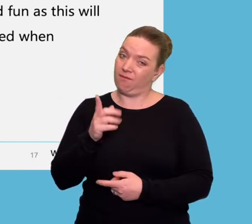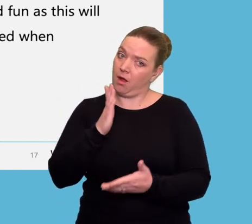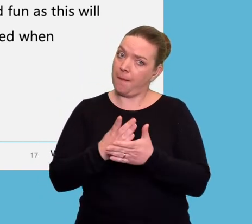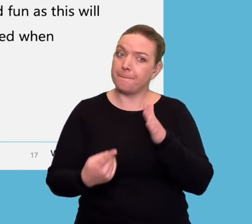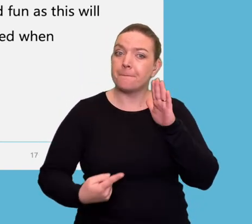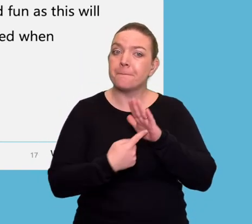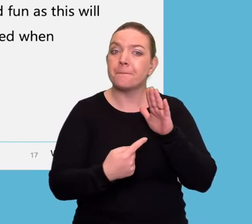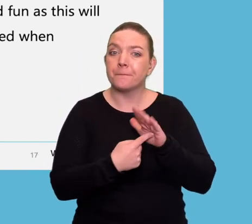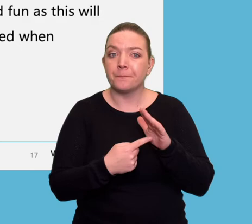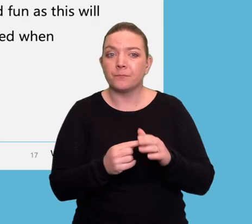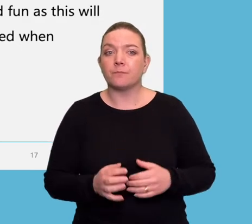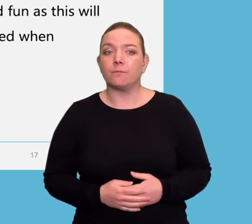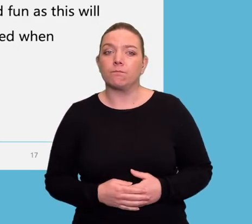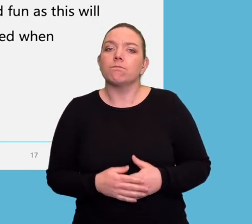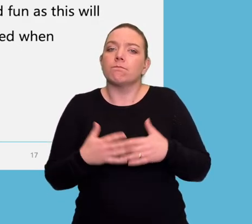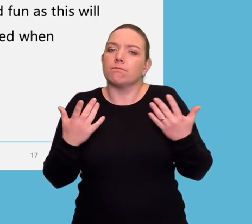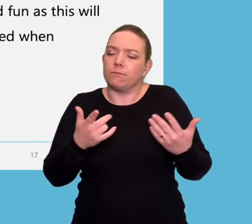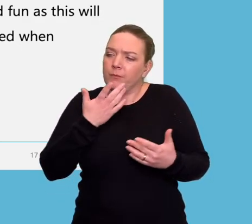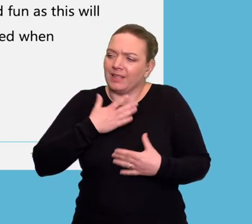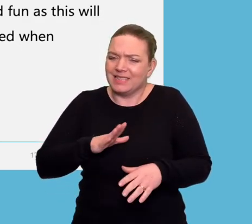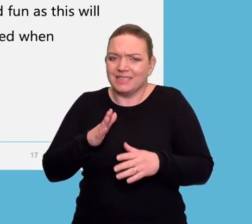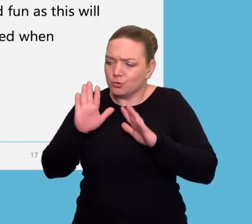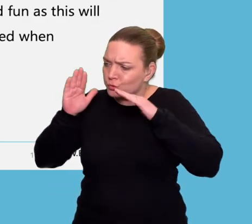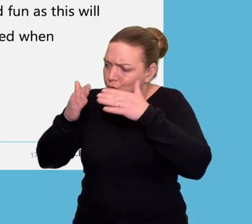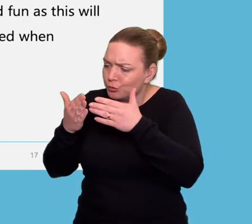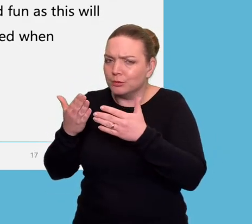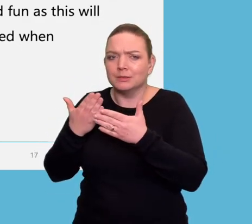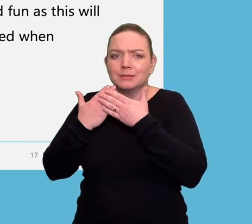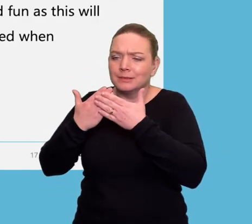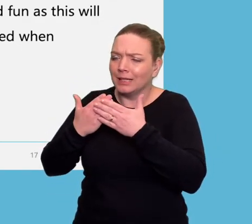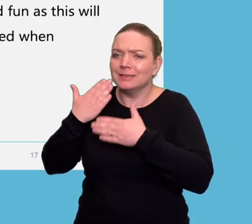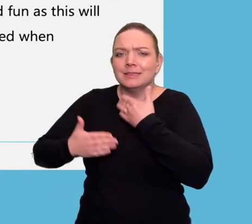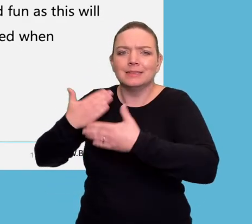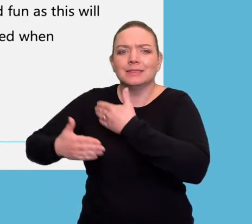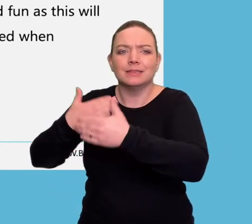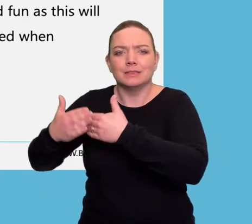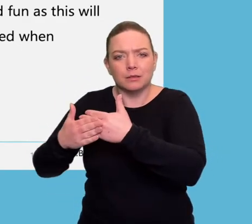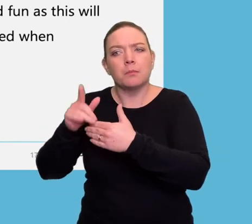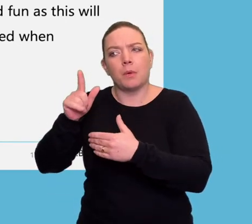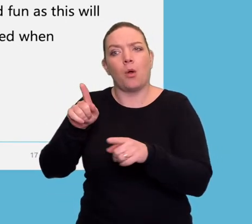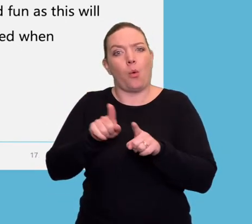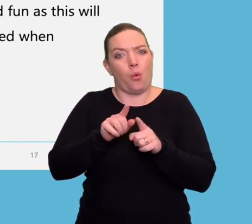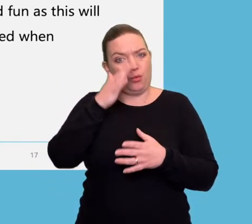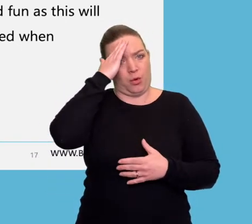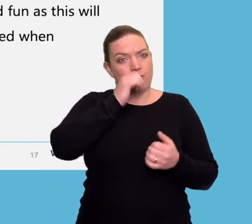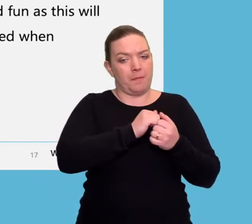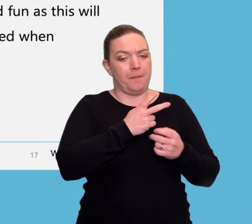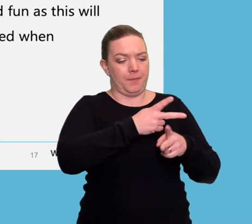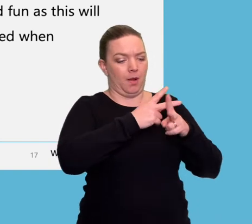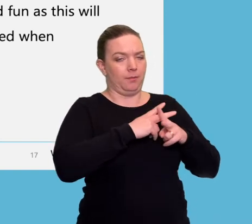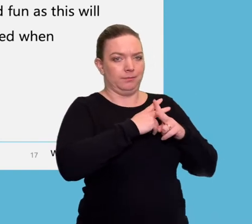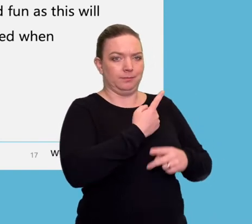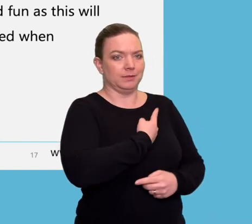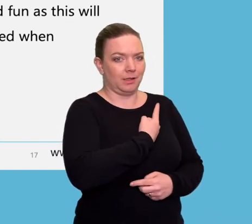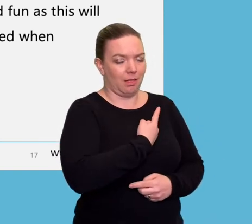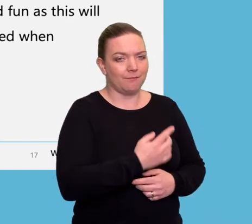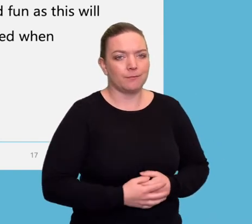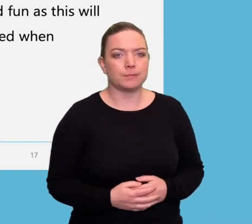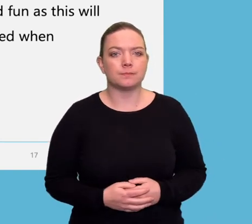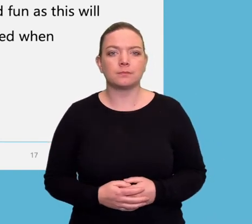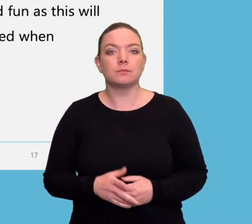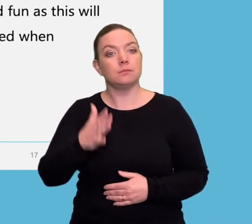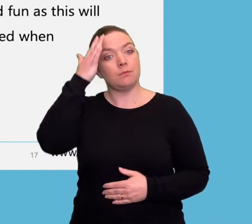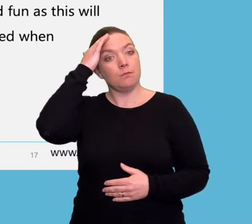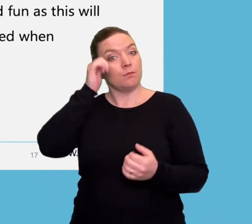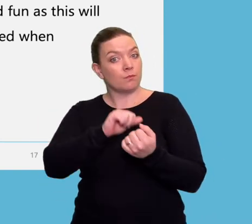one. Of course, it's important to stay on top of your studies, but you also need to remember to take care of yourself too.